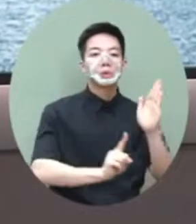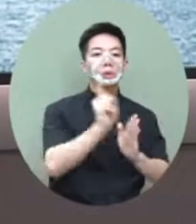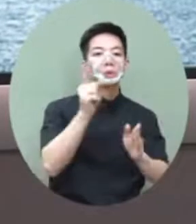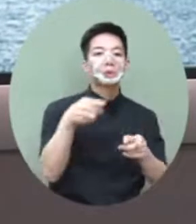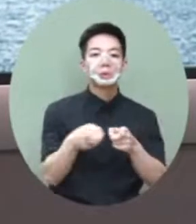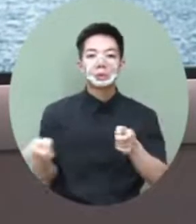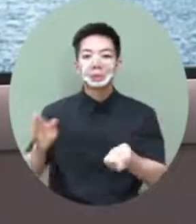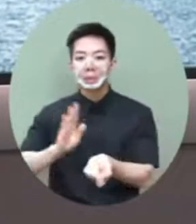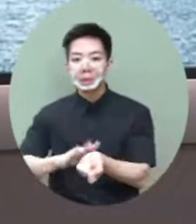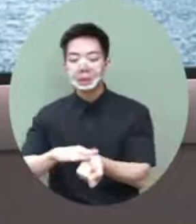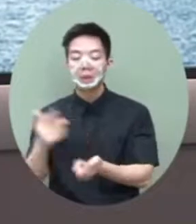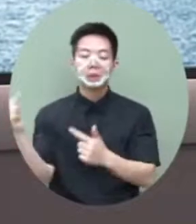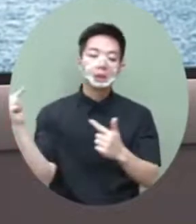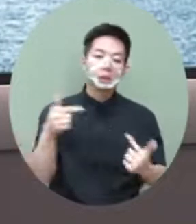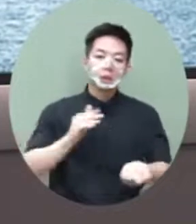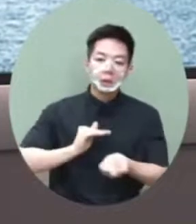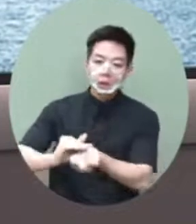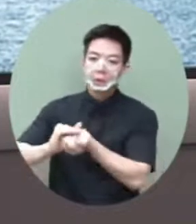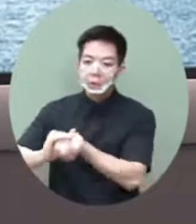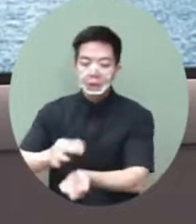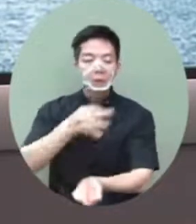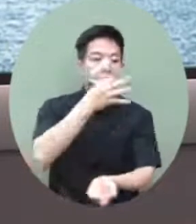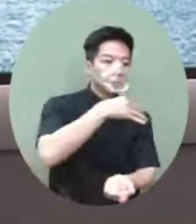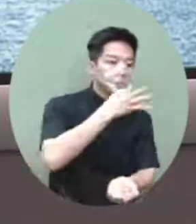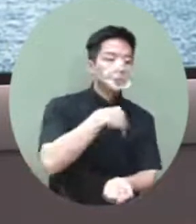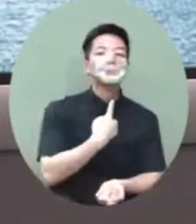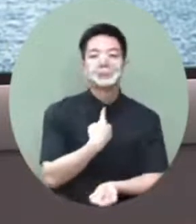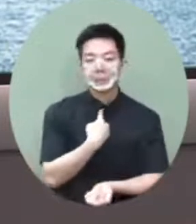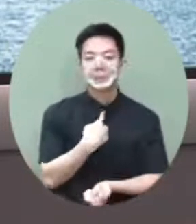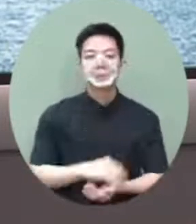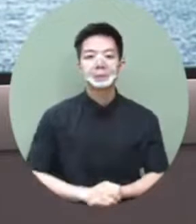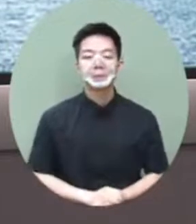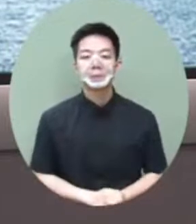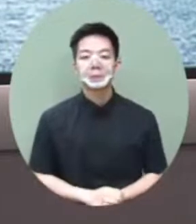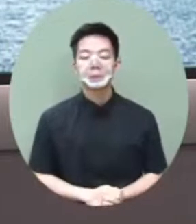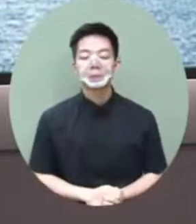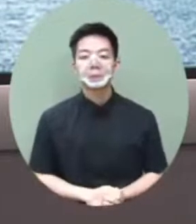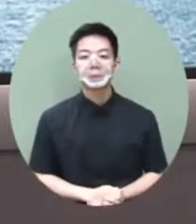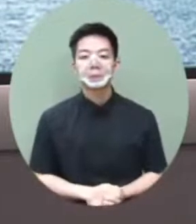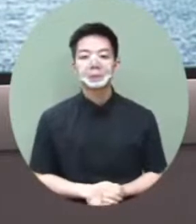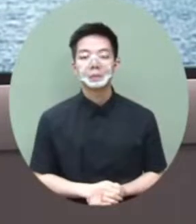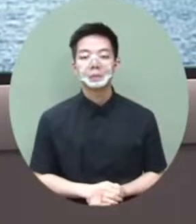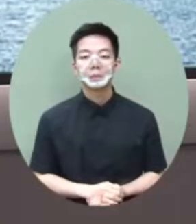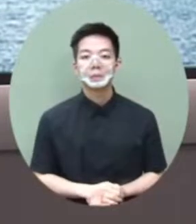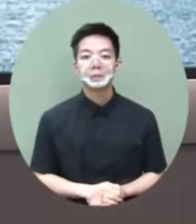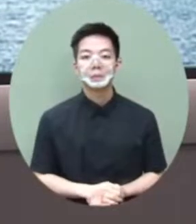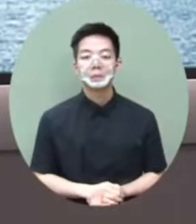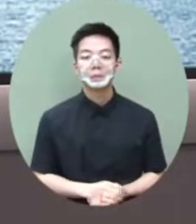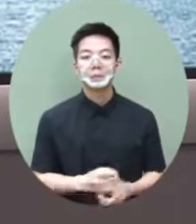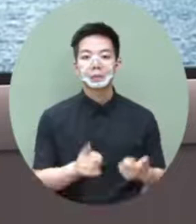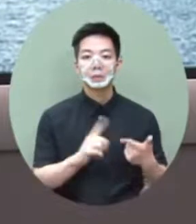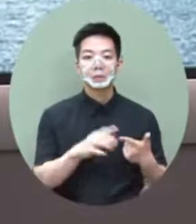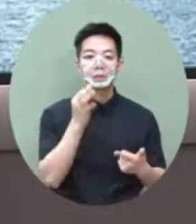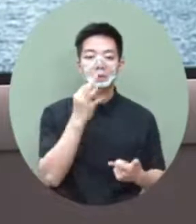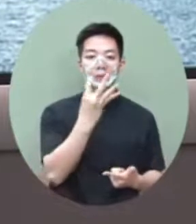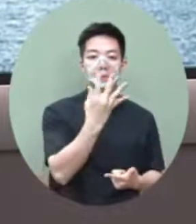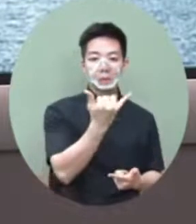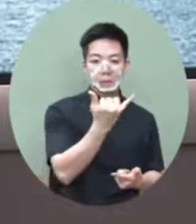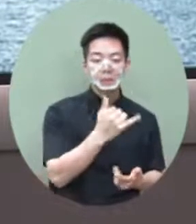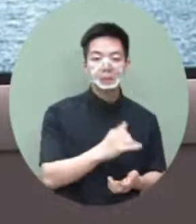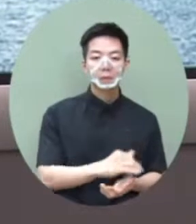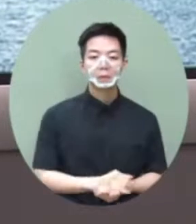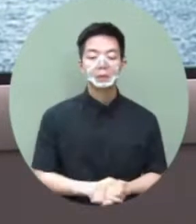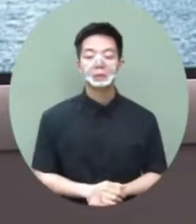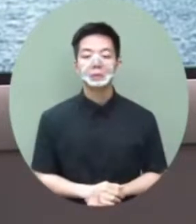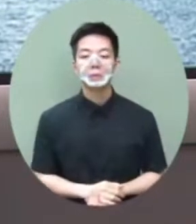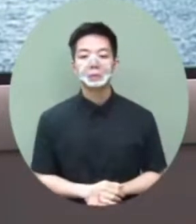renal problem, suffering from hypertension and requiring long-term medication. The other patient,